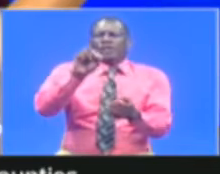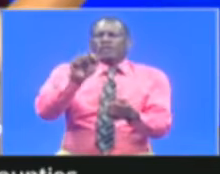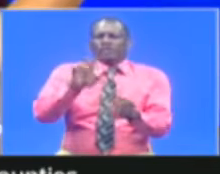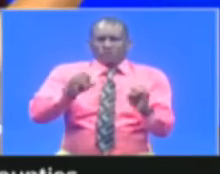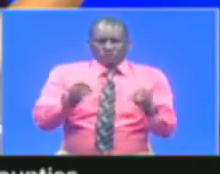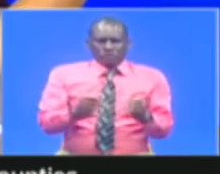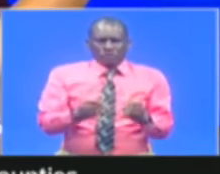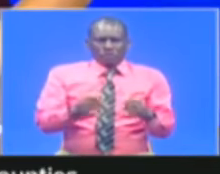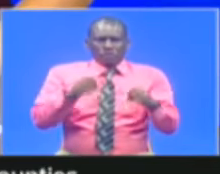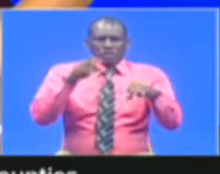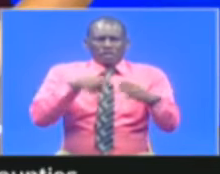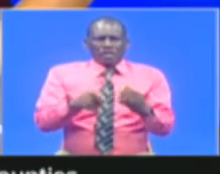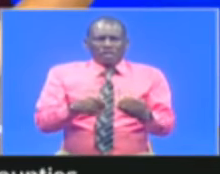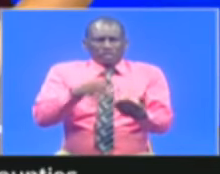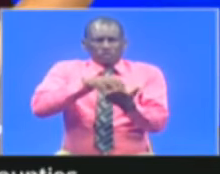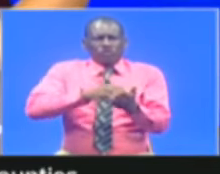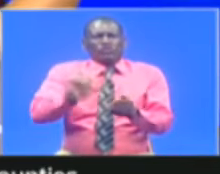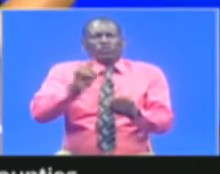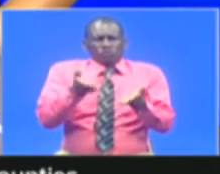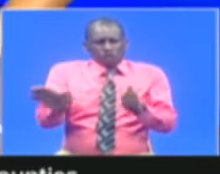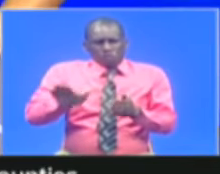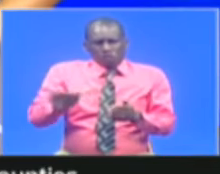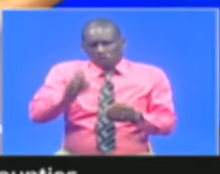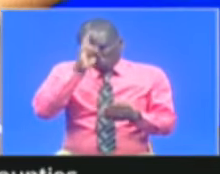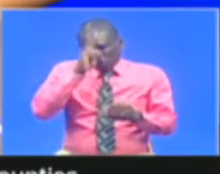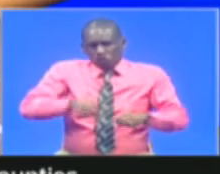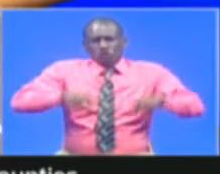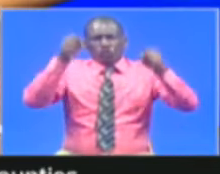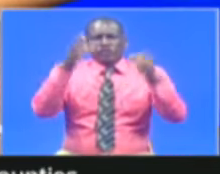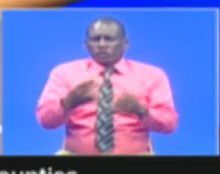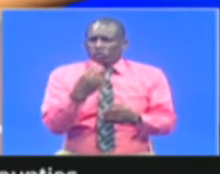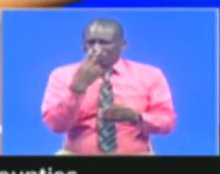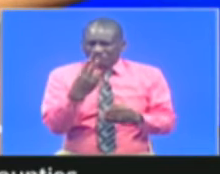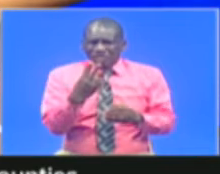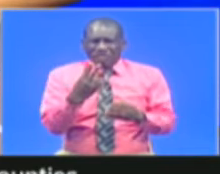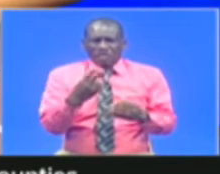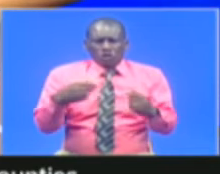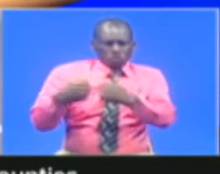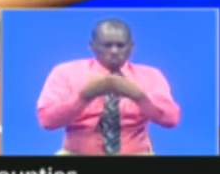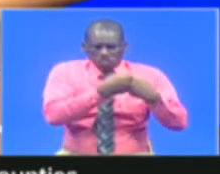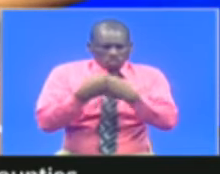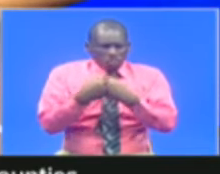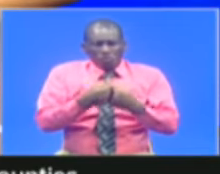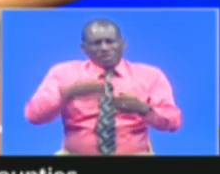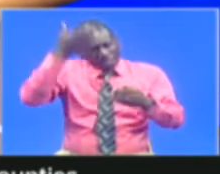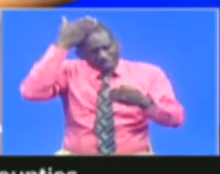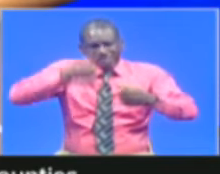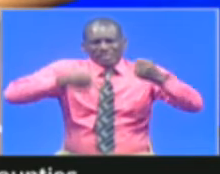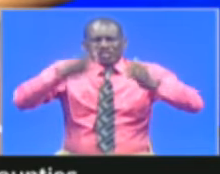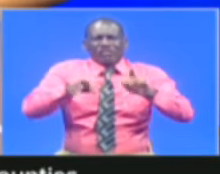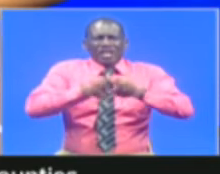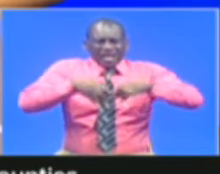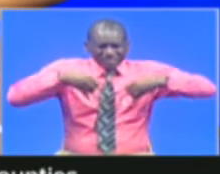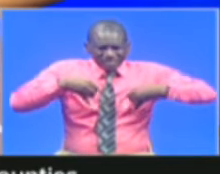A dramatic occurrence in Nairobi this morning. A police officer was caught up in a tussle with a taxi driver as he attempted